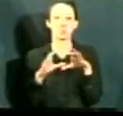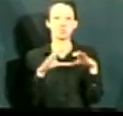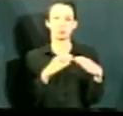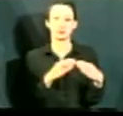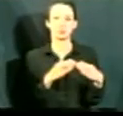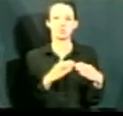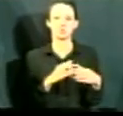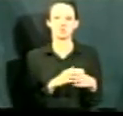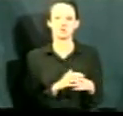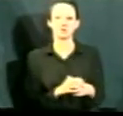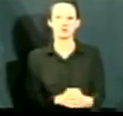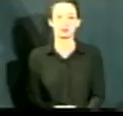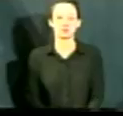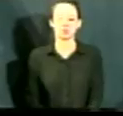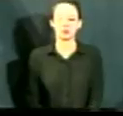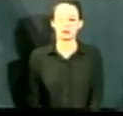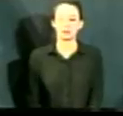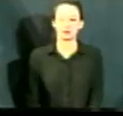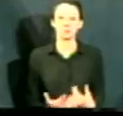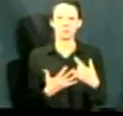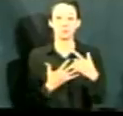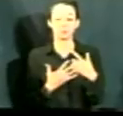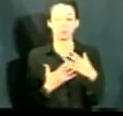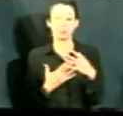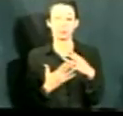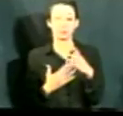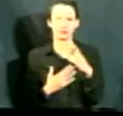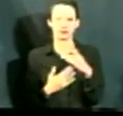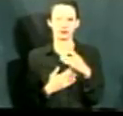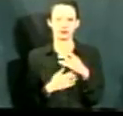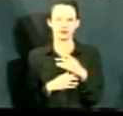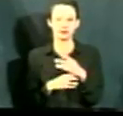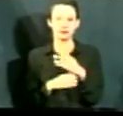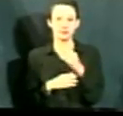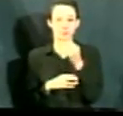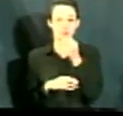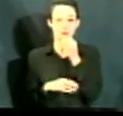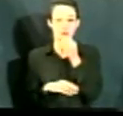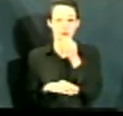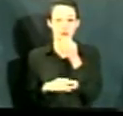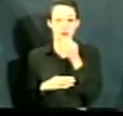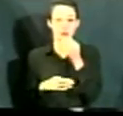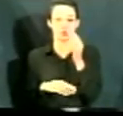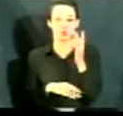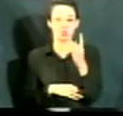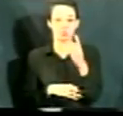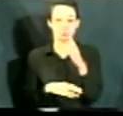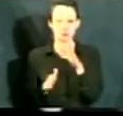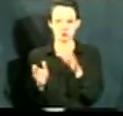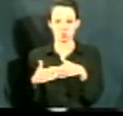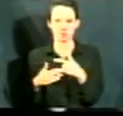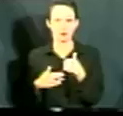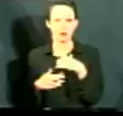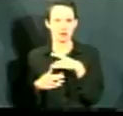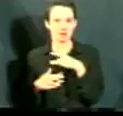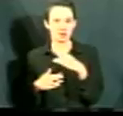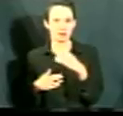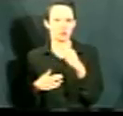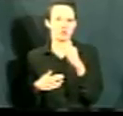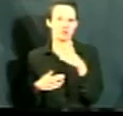you do at lunch? Do you hang out? oh, and the lunchroom, I like it. I don't eat in